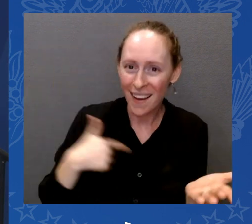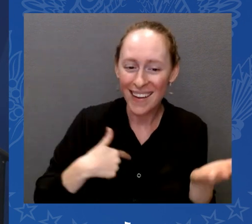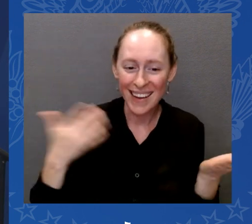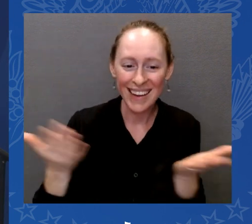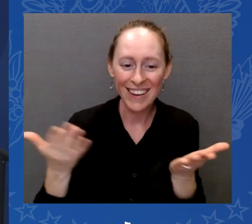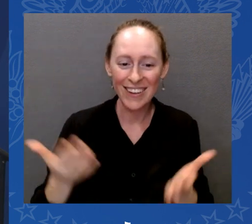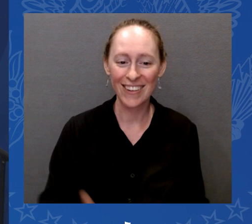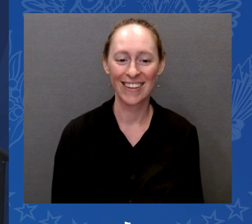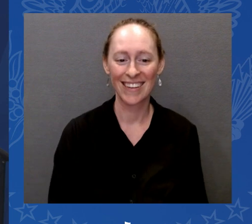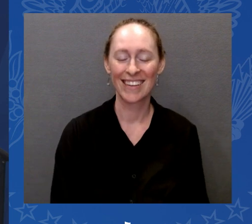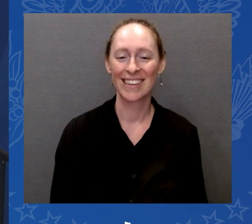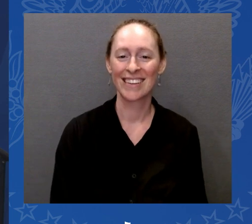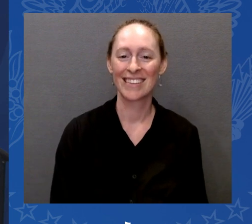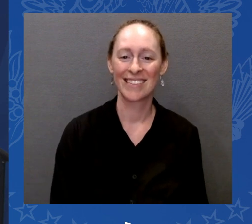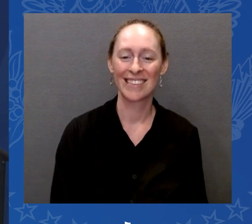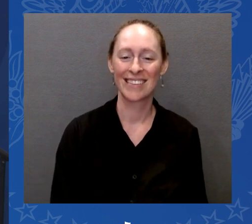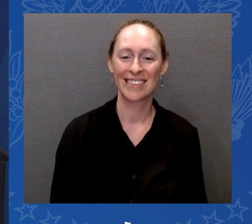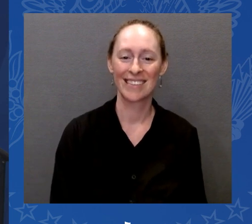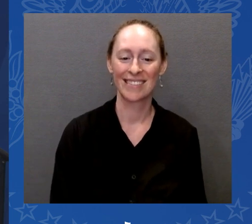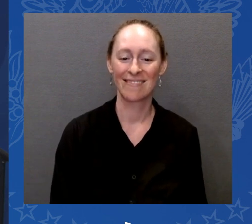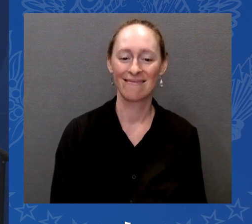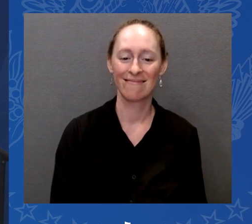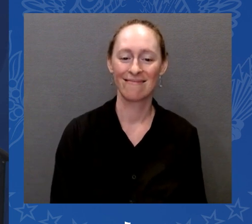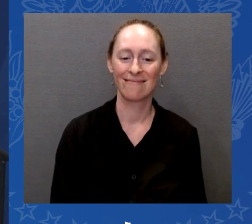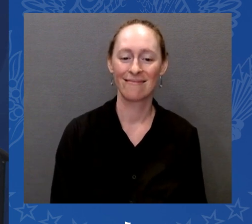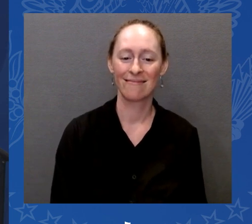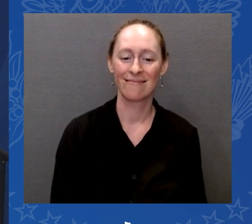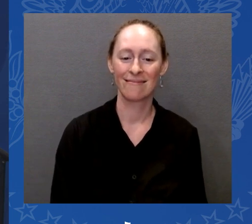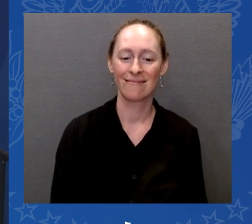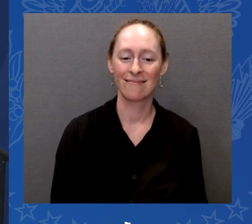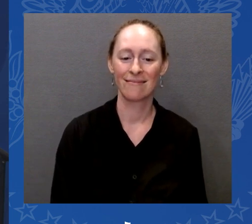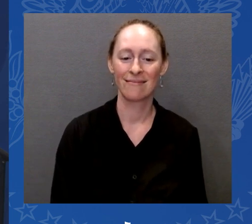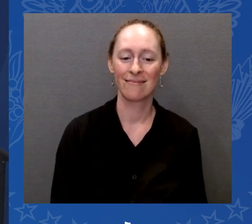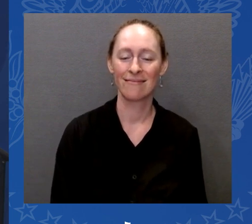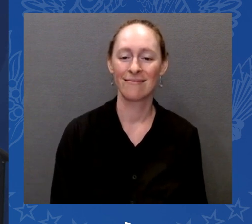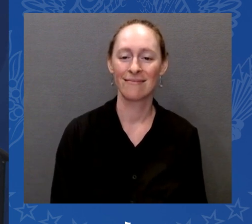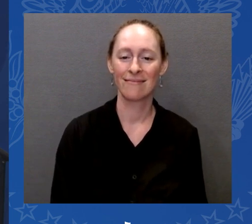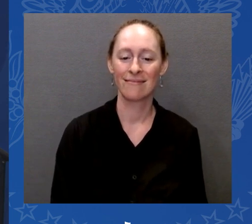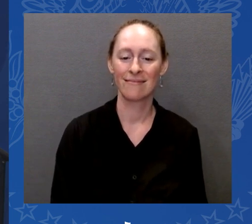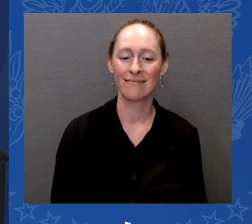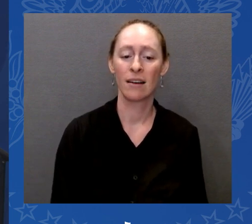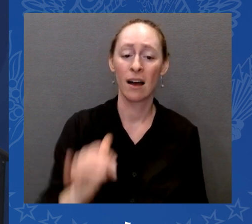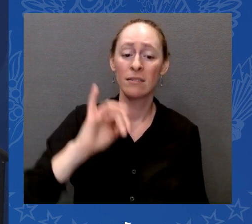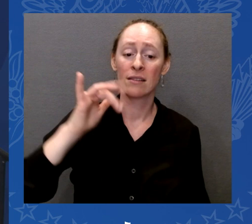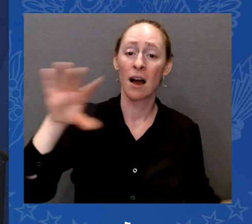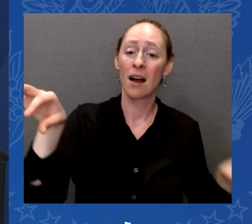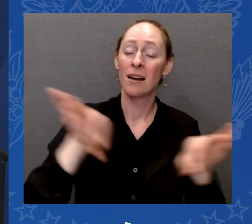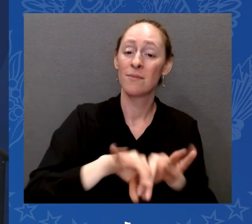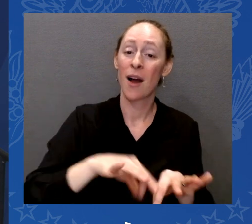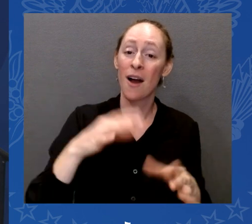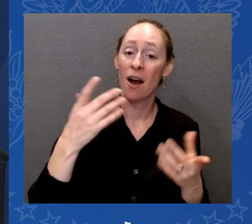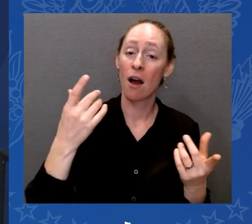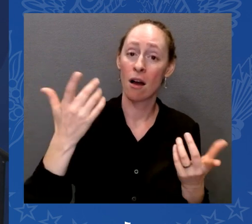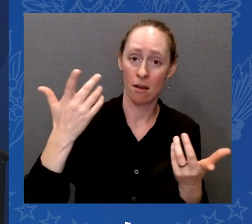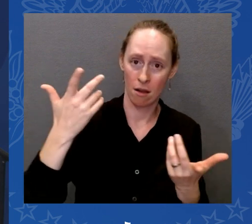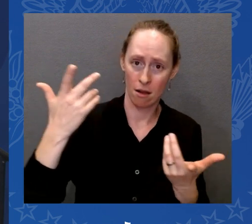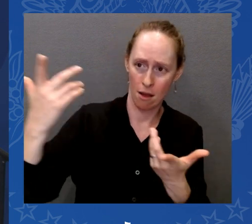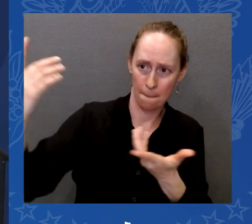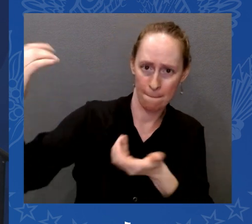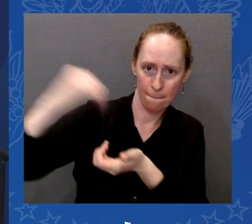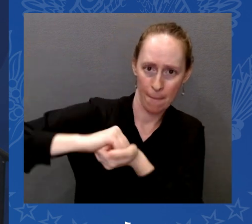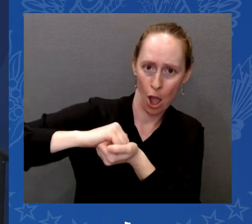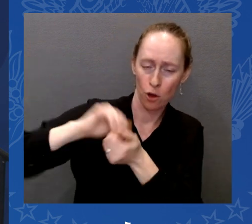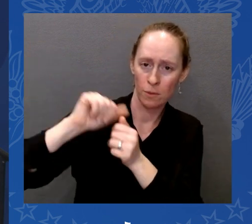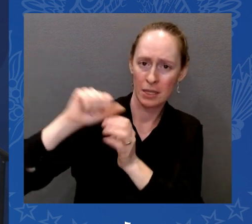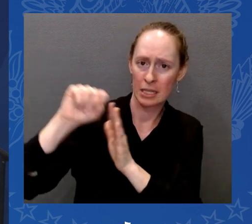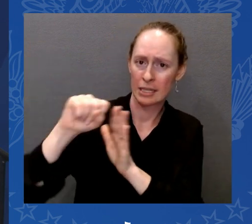equally important are the many state and community partners who made New York a great fit for Micron. I'm appreciative